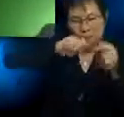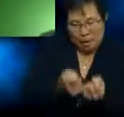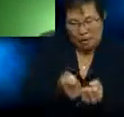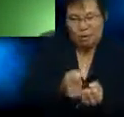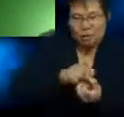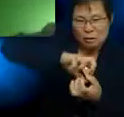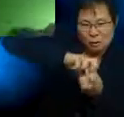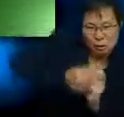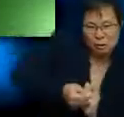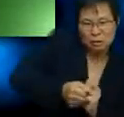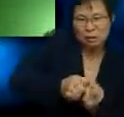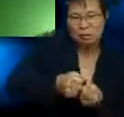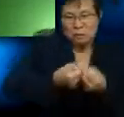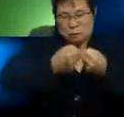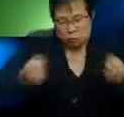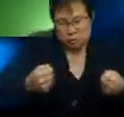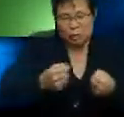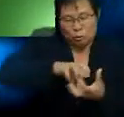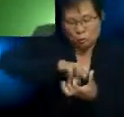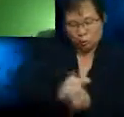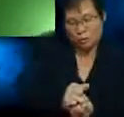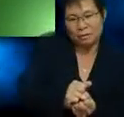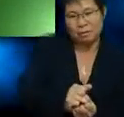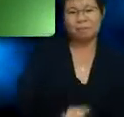twisted, stretched, or squeezed.